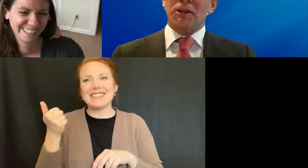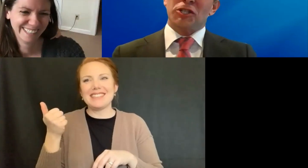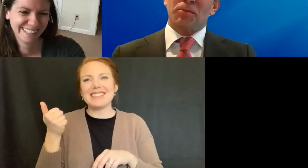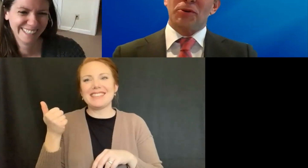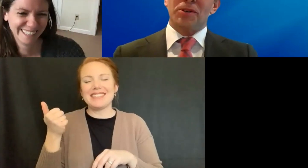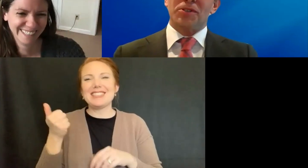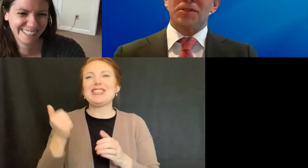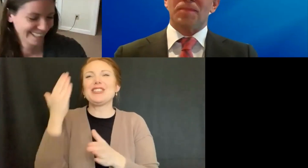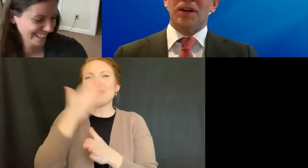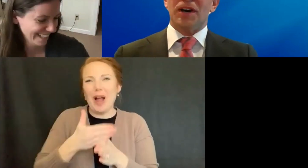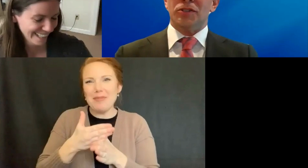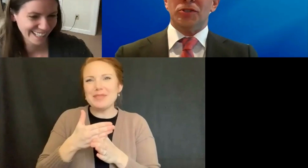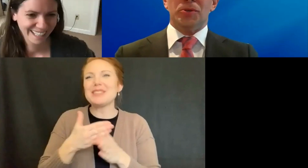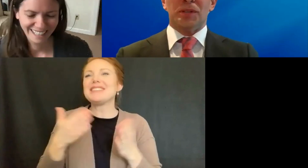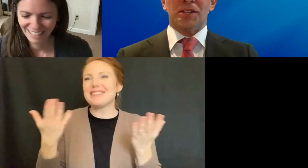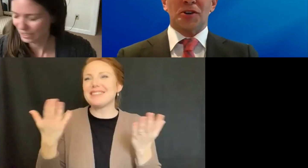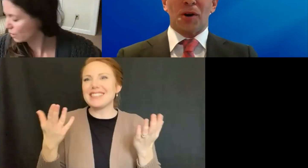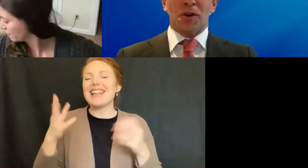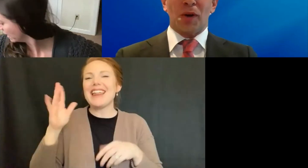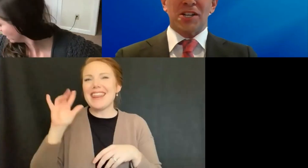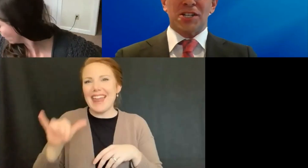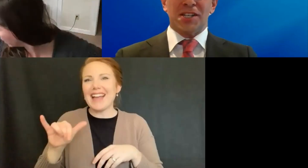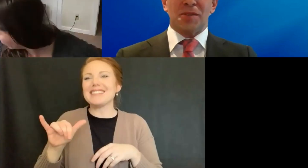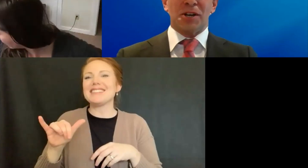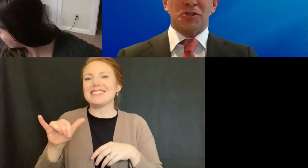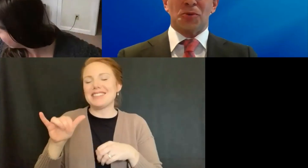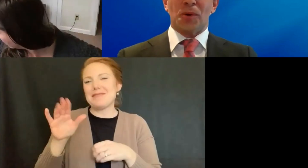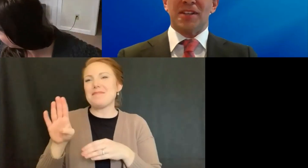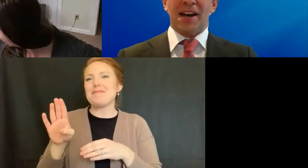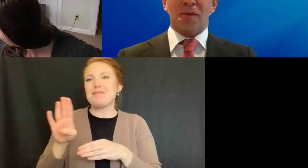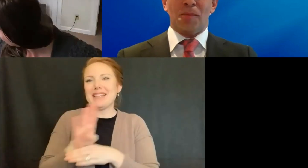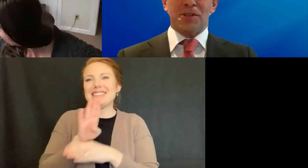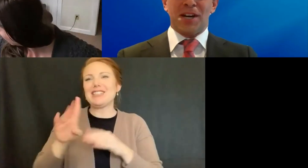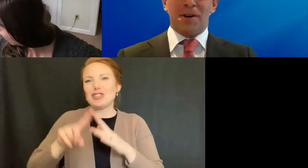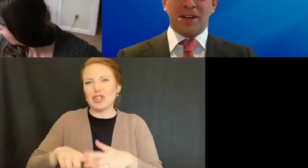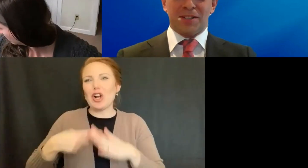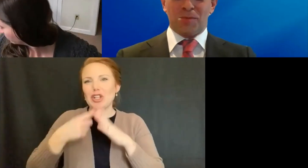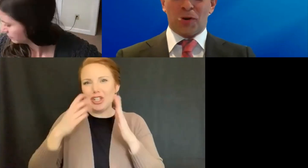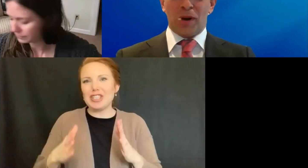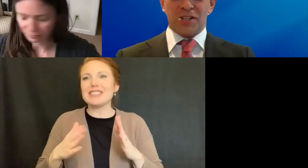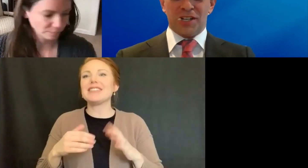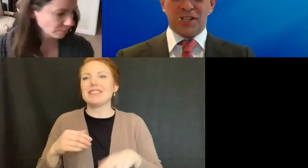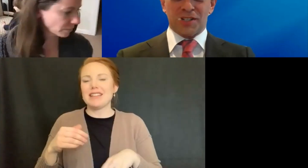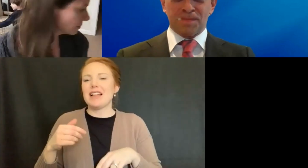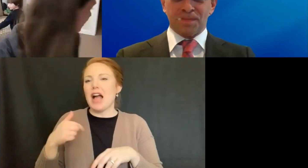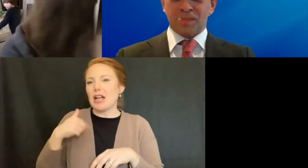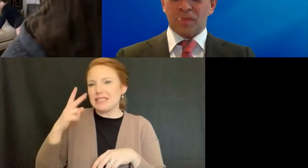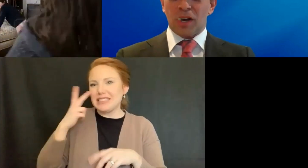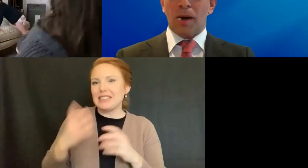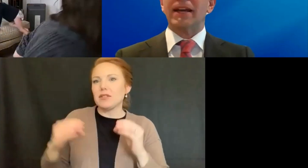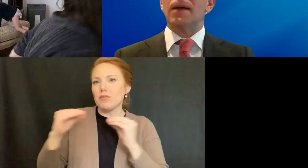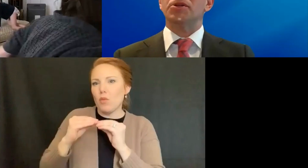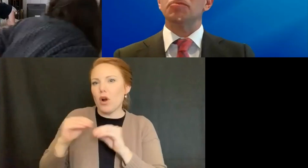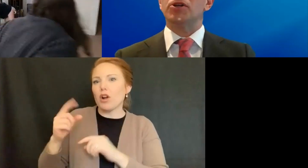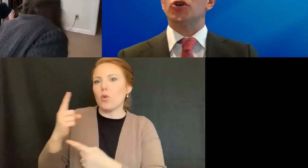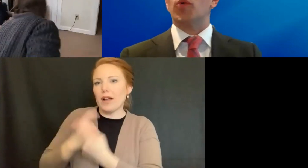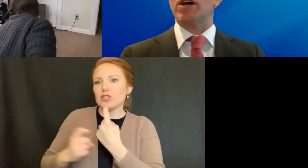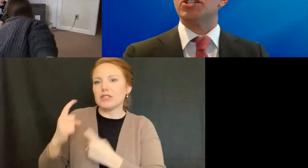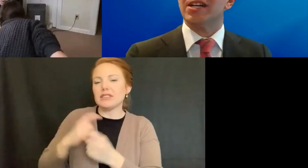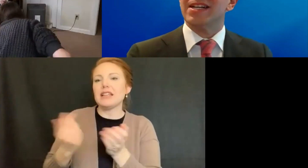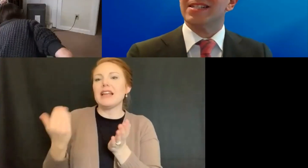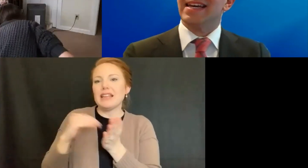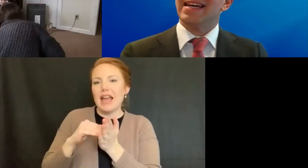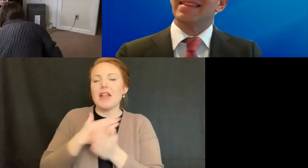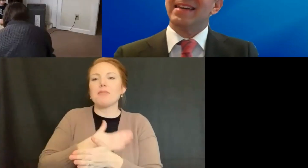disrupt, which is what entrepreneurs do. Let's go to our questions. And as you sort that out one more time, I'll get some more questions. And again, please put